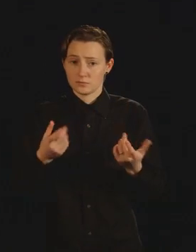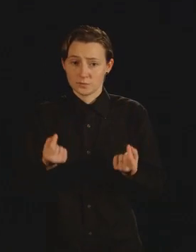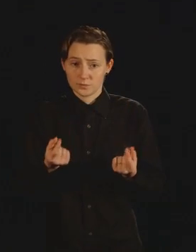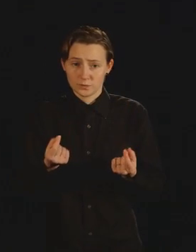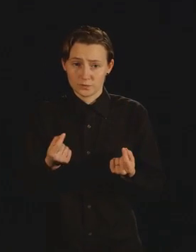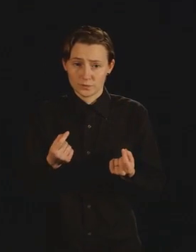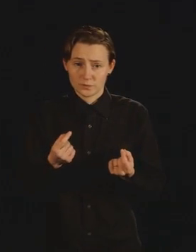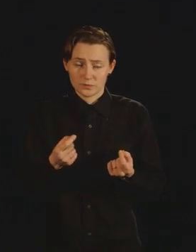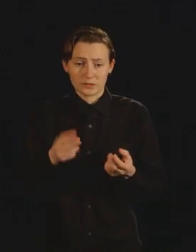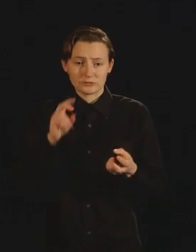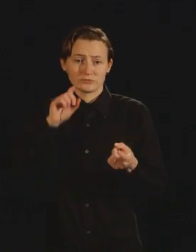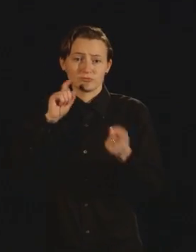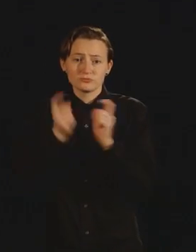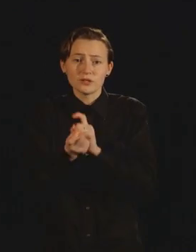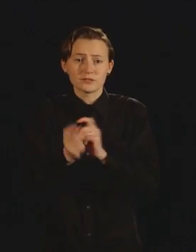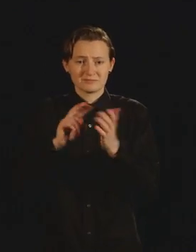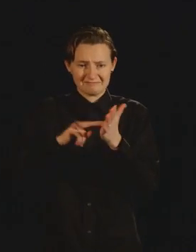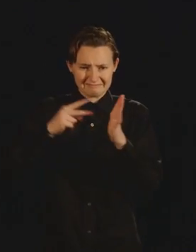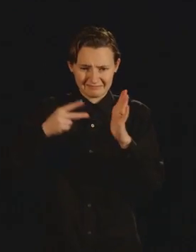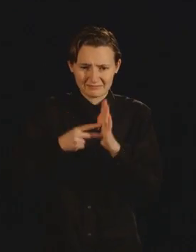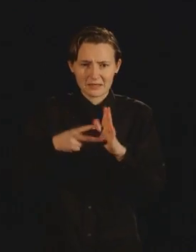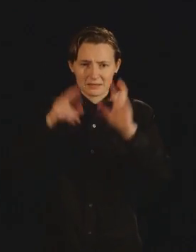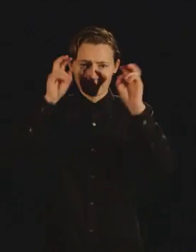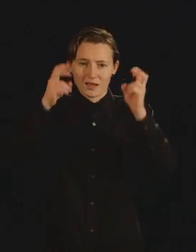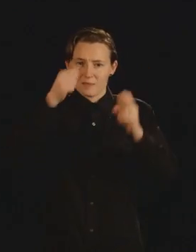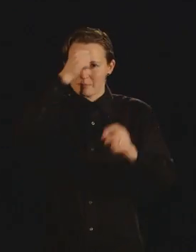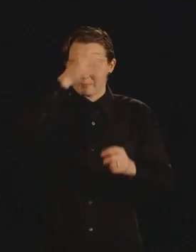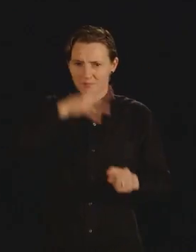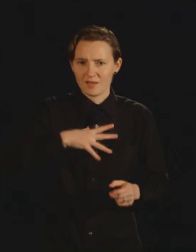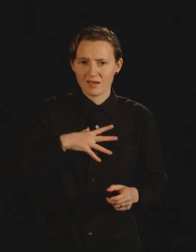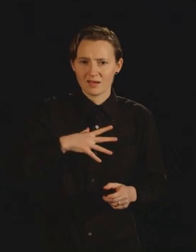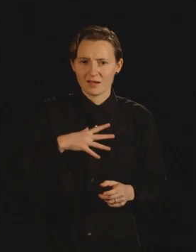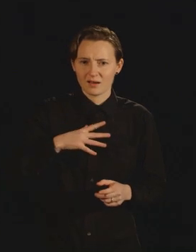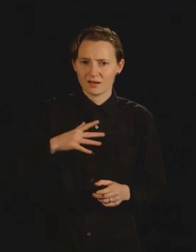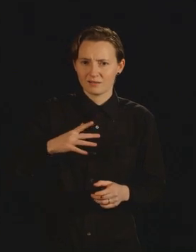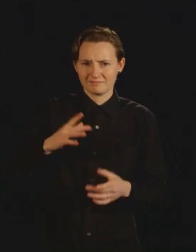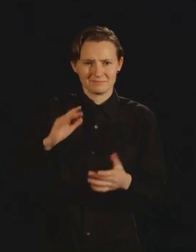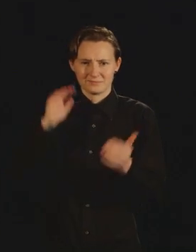what it means to be a man tomorrow, beyond the limiting,